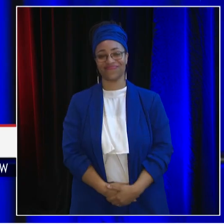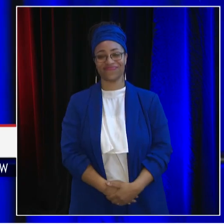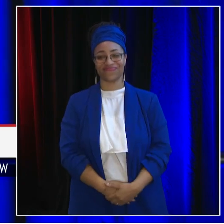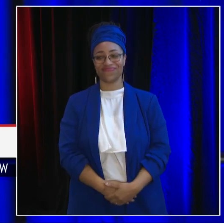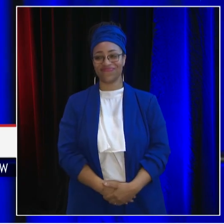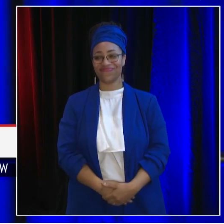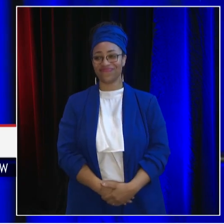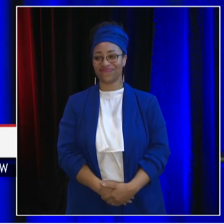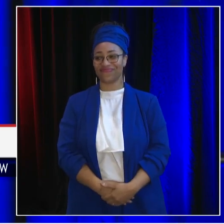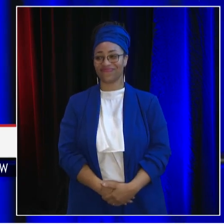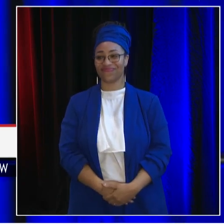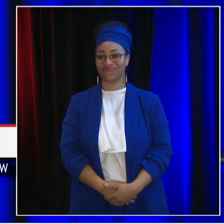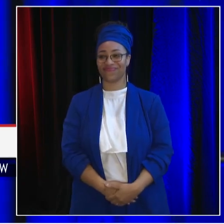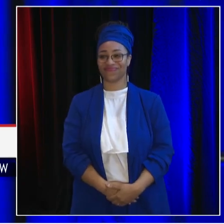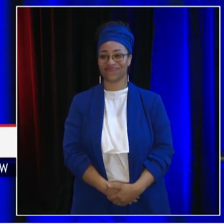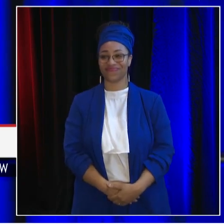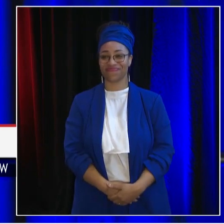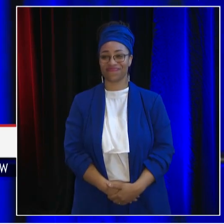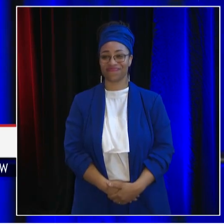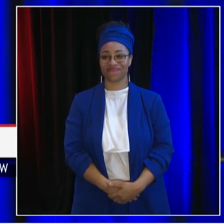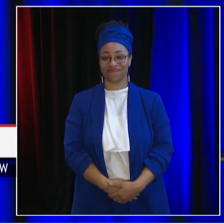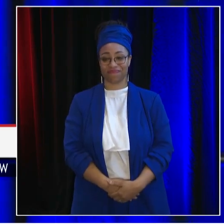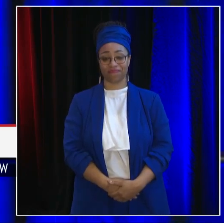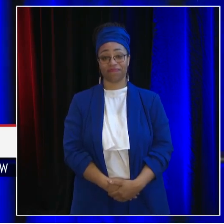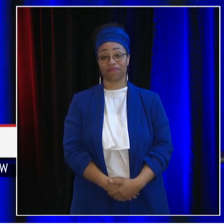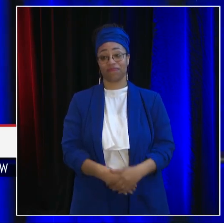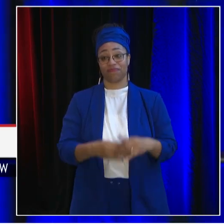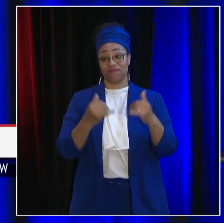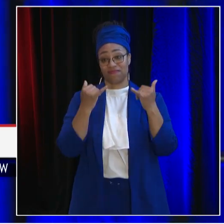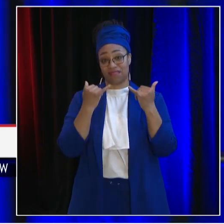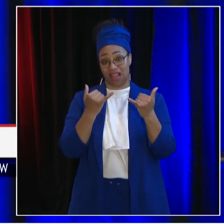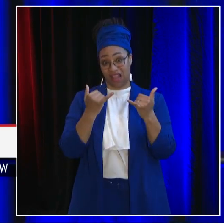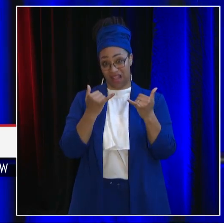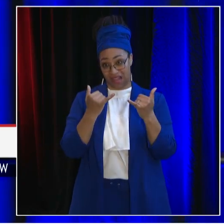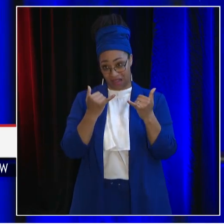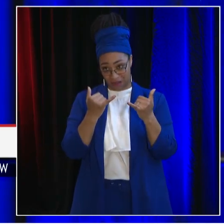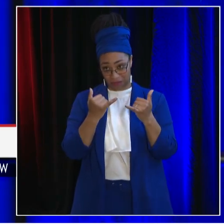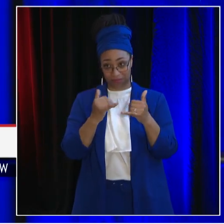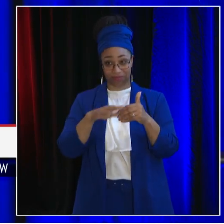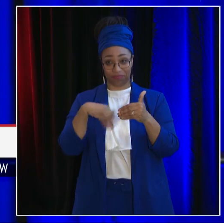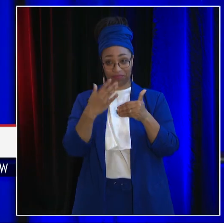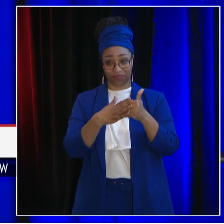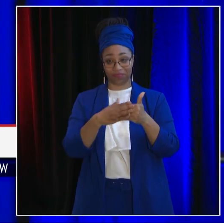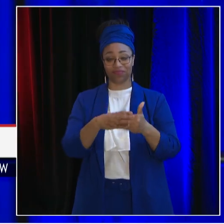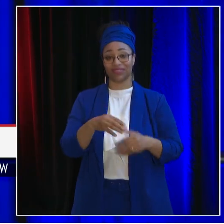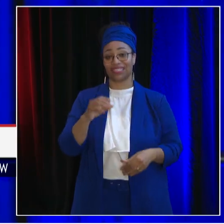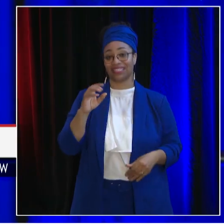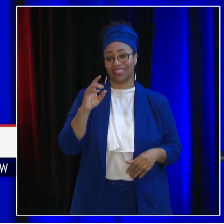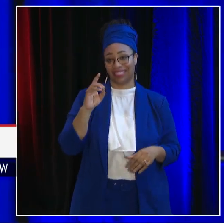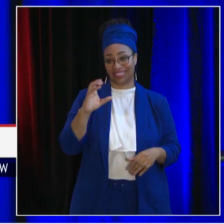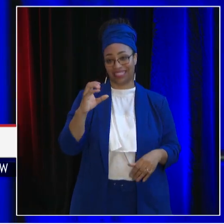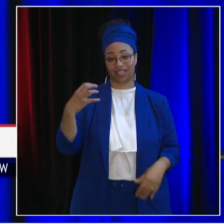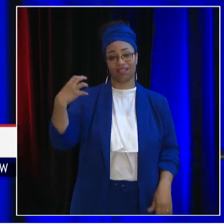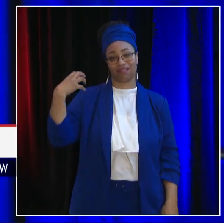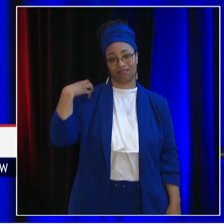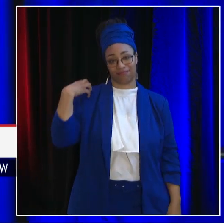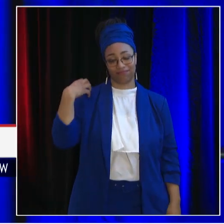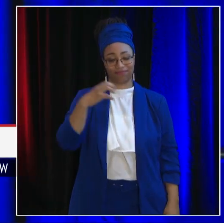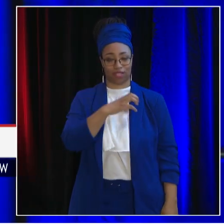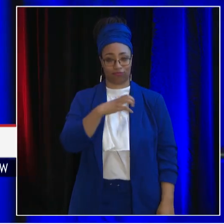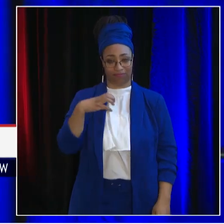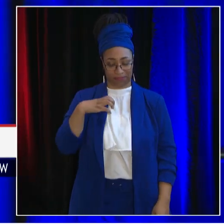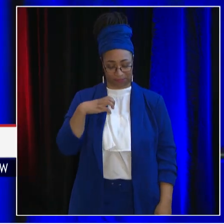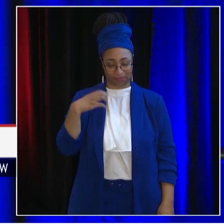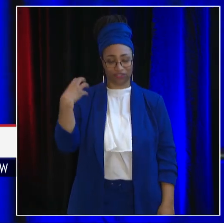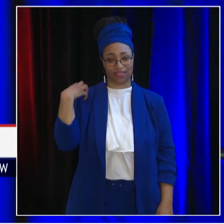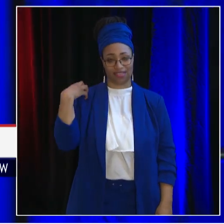I now like to introduce the chairman of the DC Council, my good friend. I'm going to